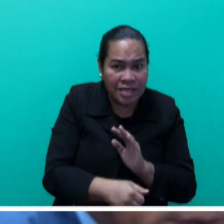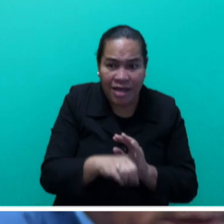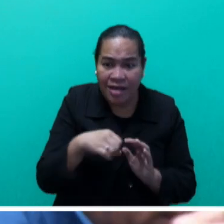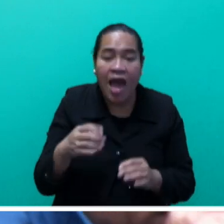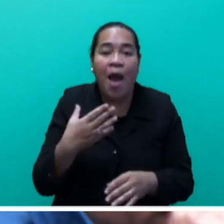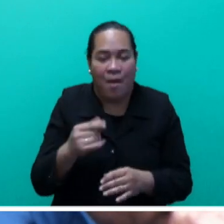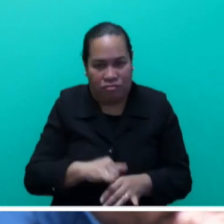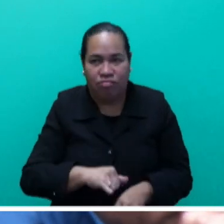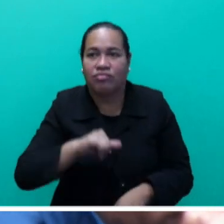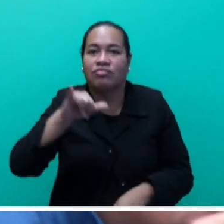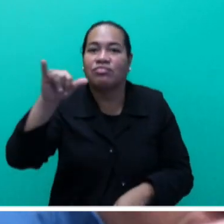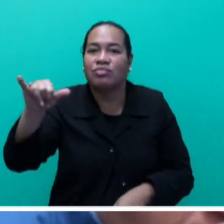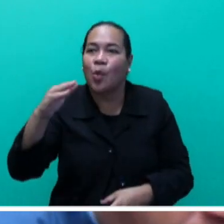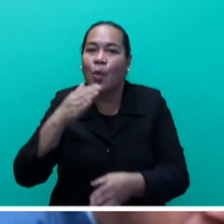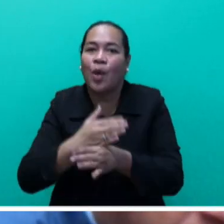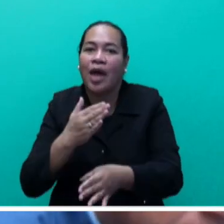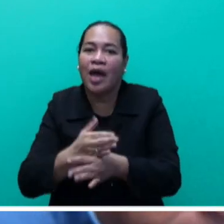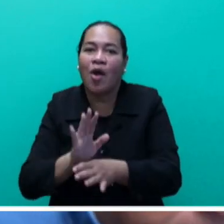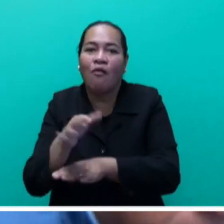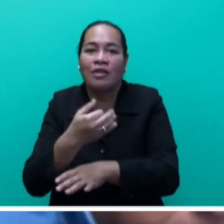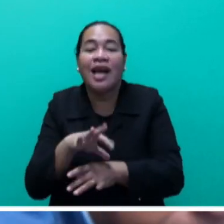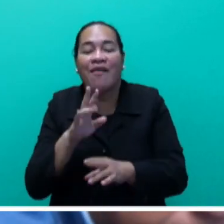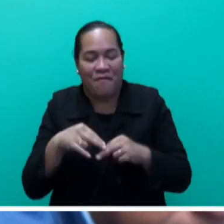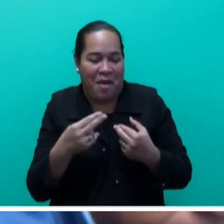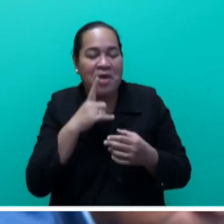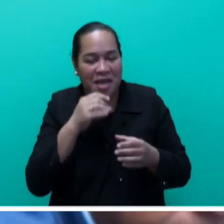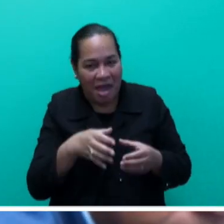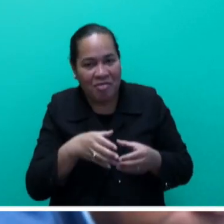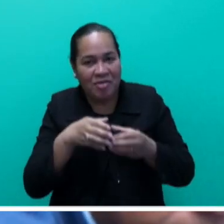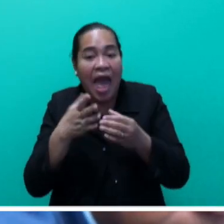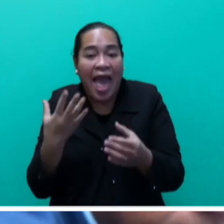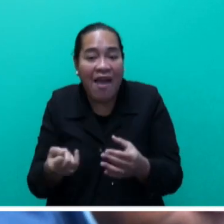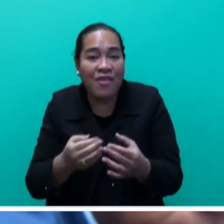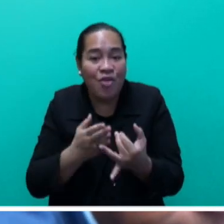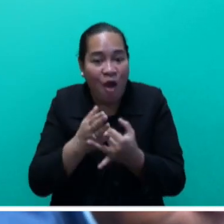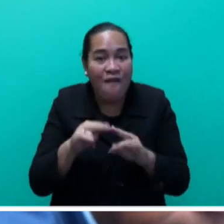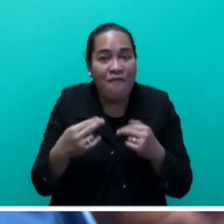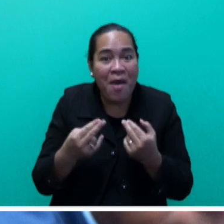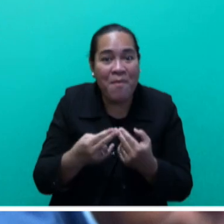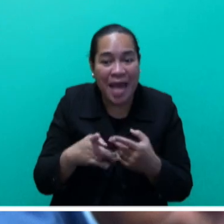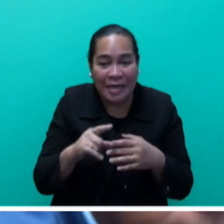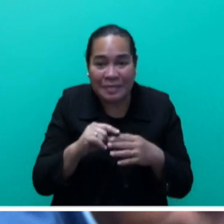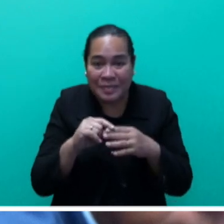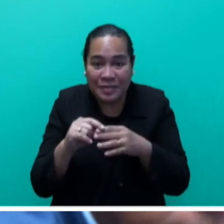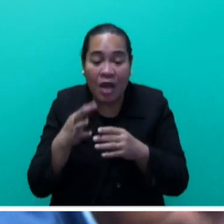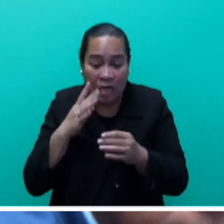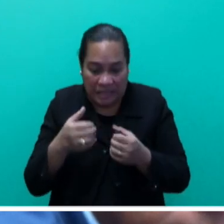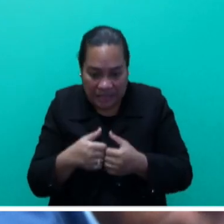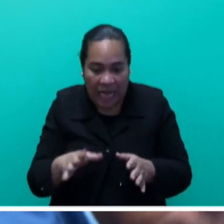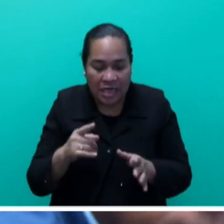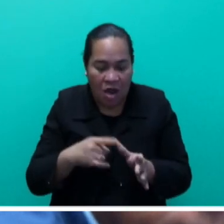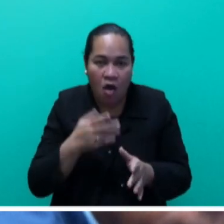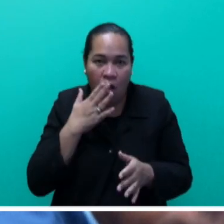scheme now can take their families to Australia through the Family Accompaniment Pilot Program from August